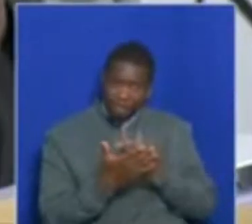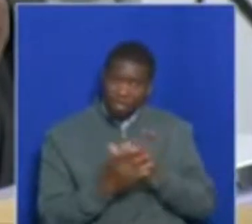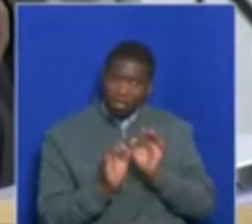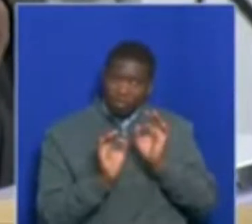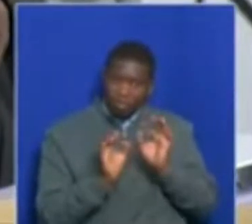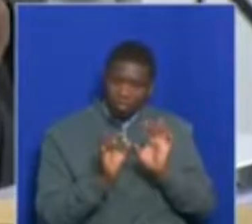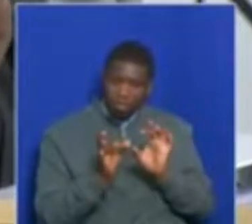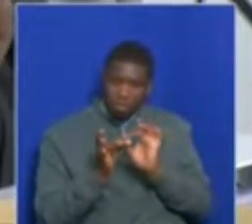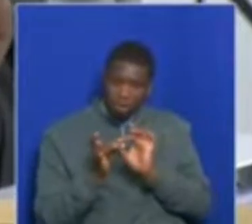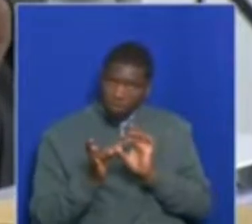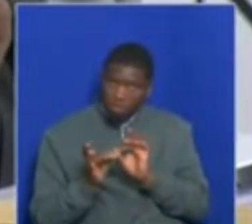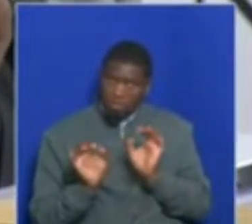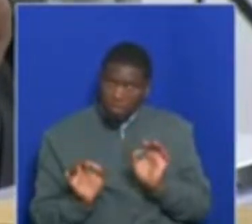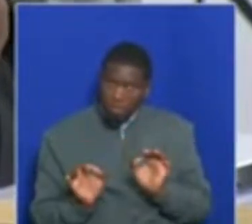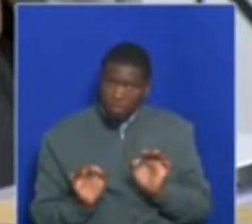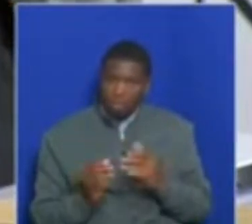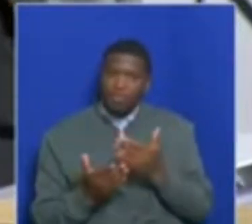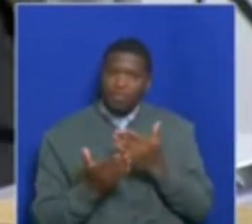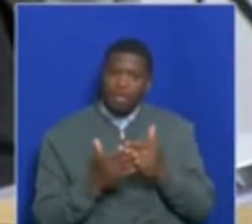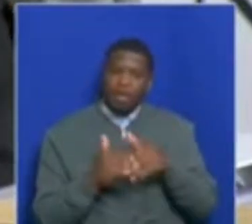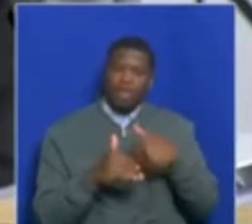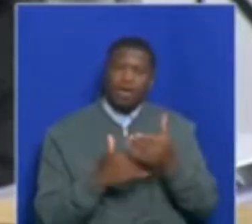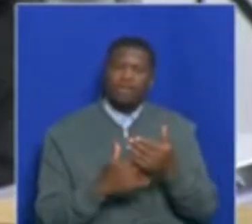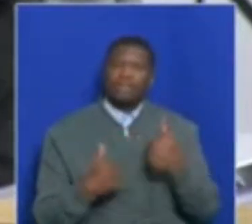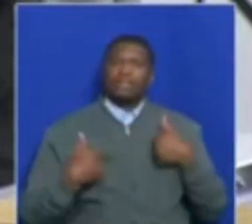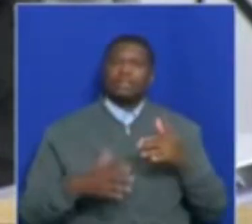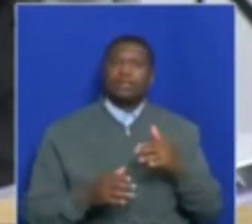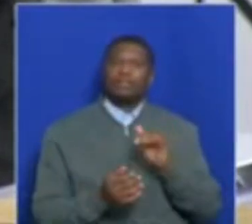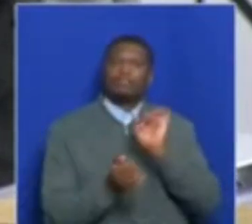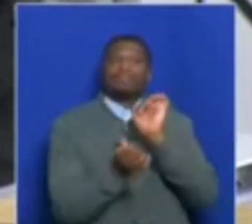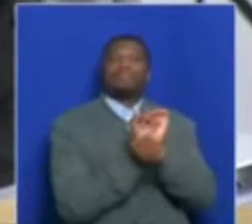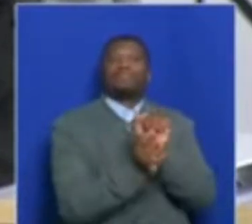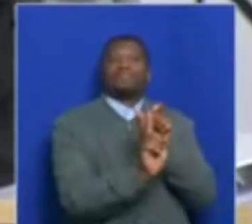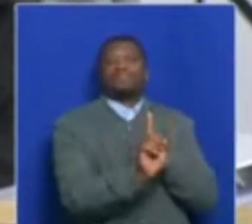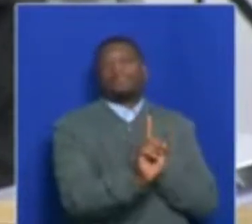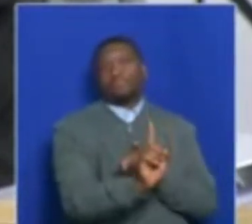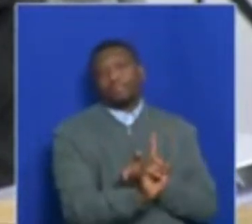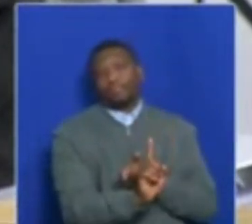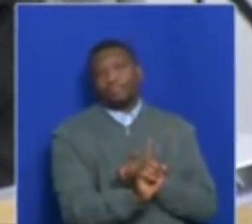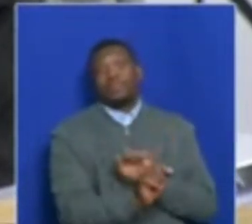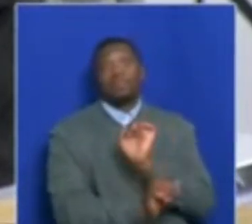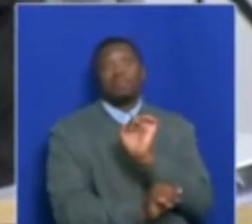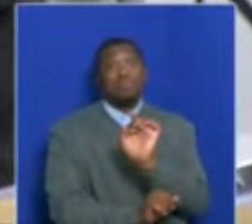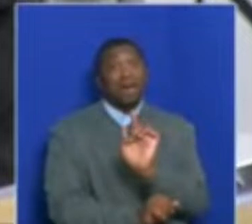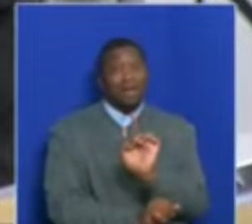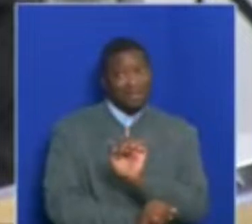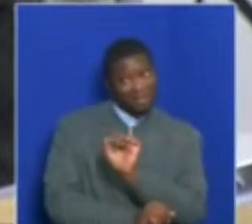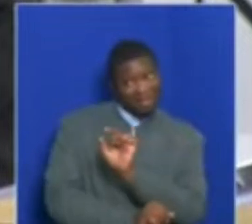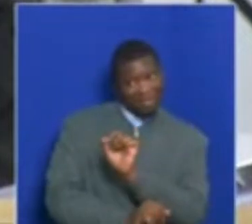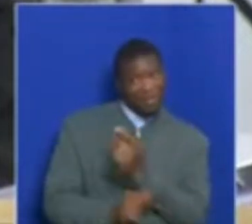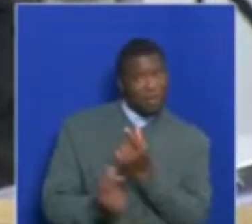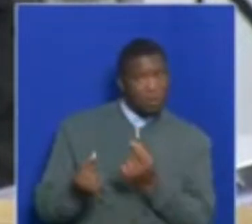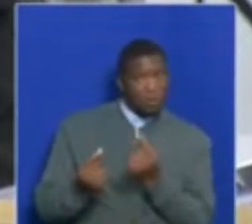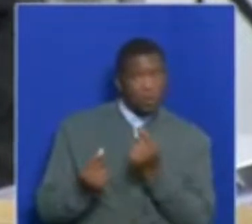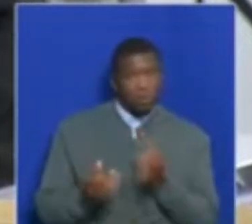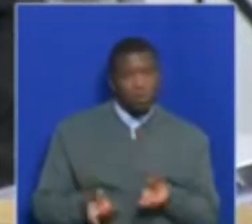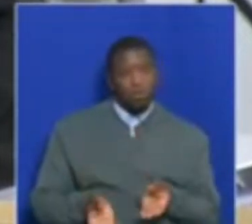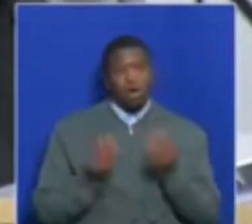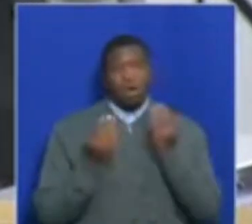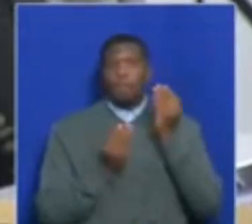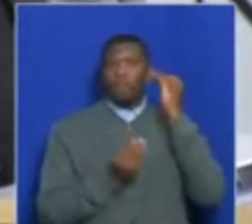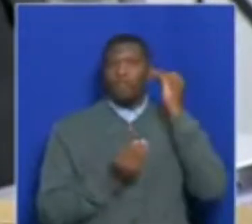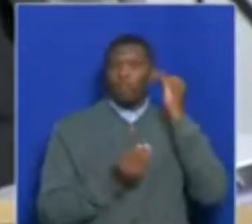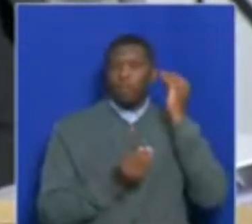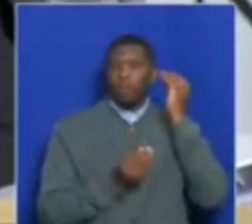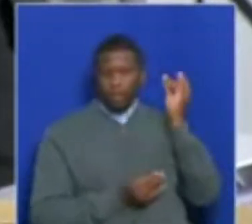can go to make an arrest. But what they did is that they received the information and they rushed off to